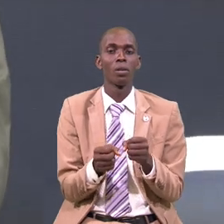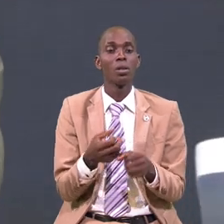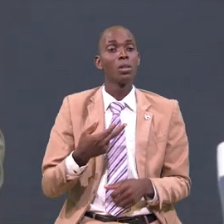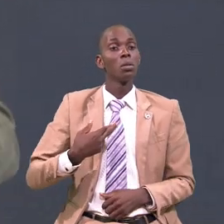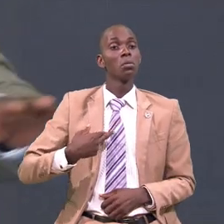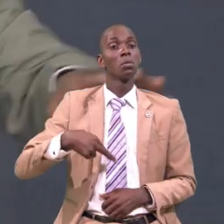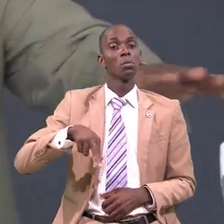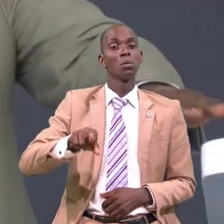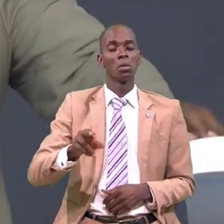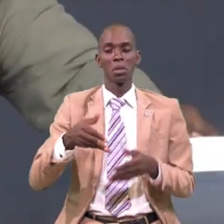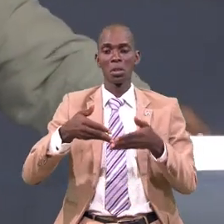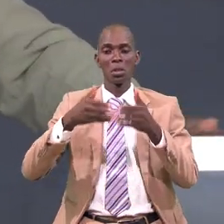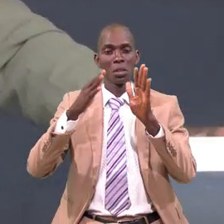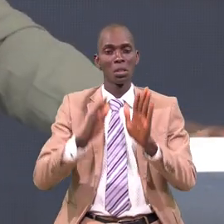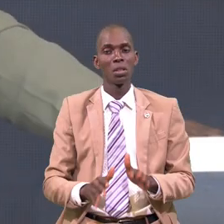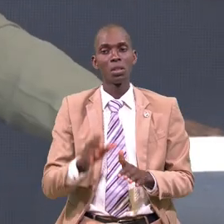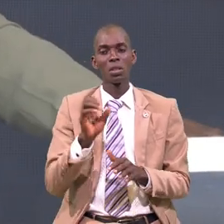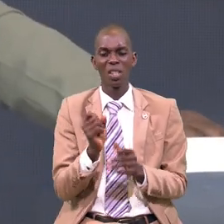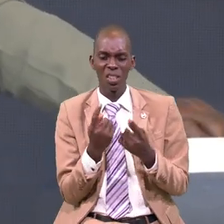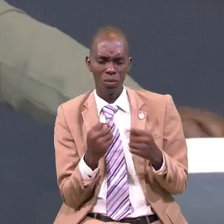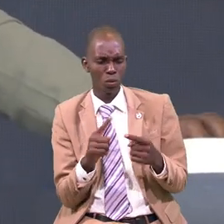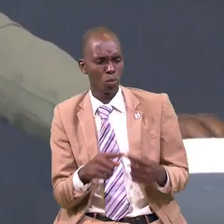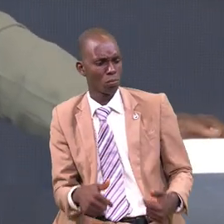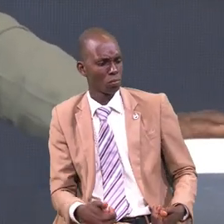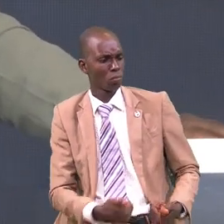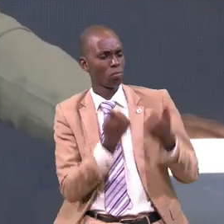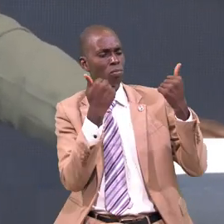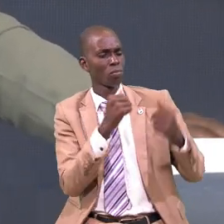and Sadducees, they tried to challenge him.